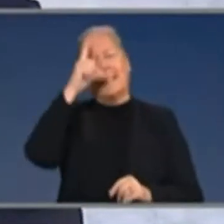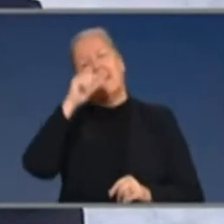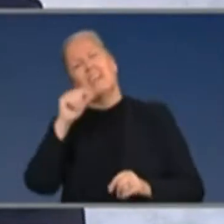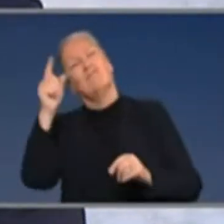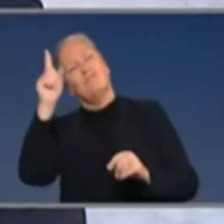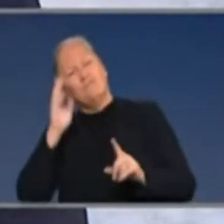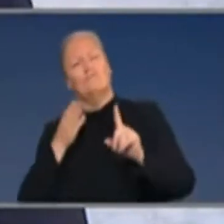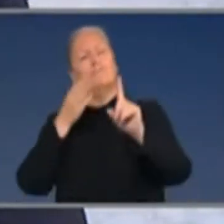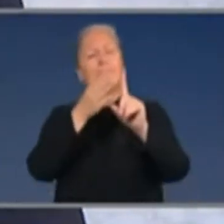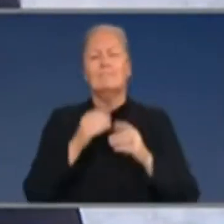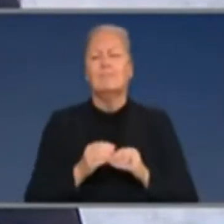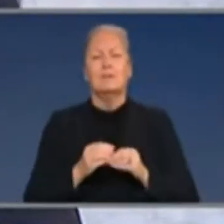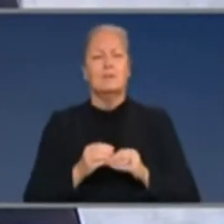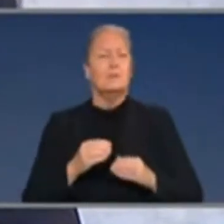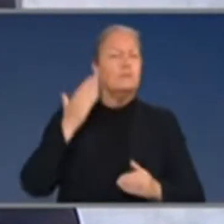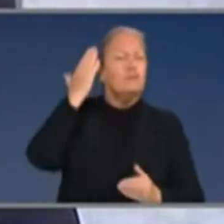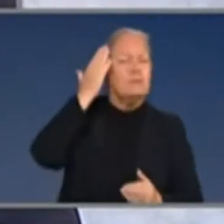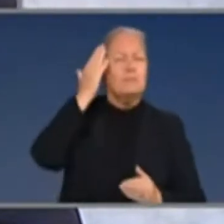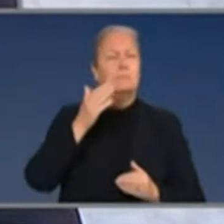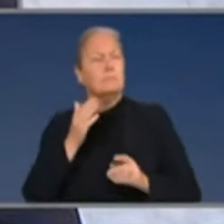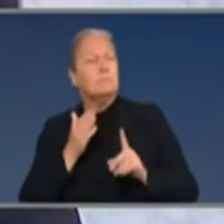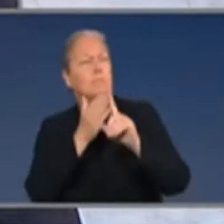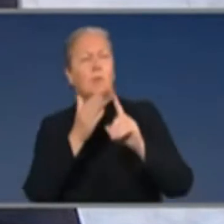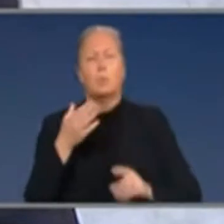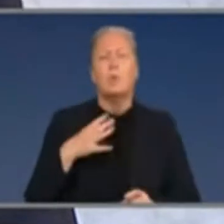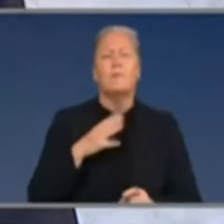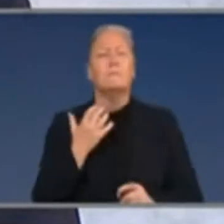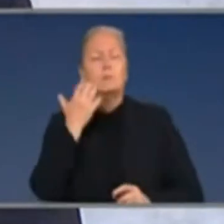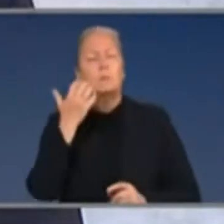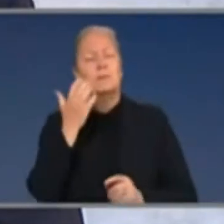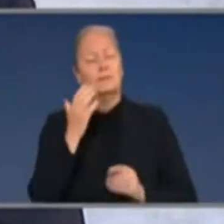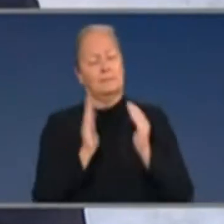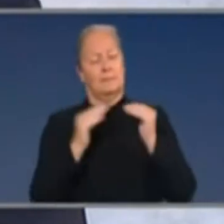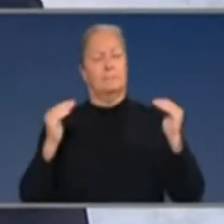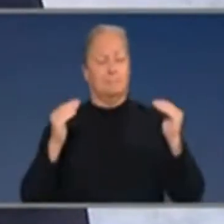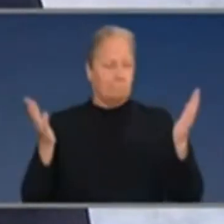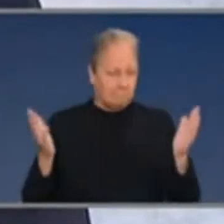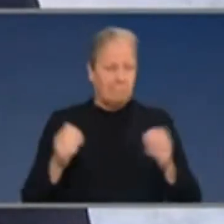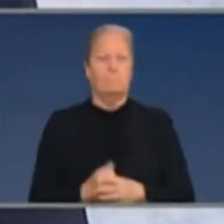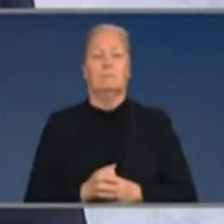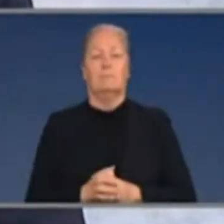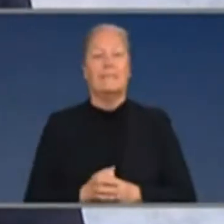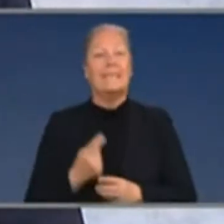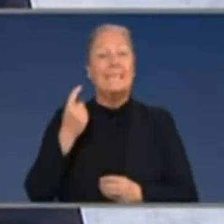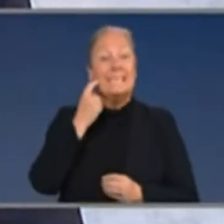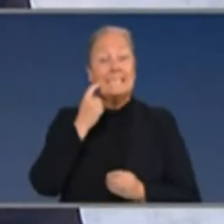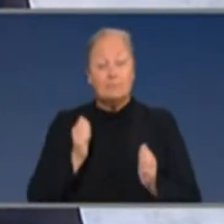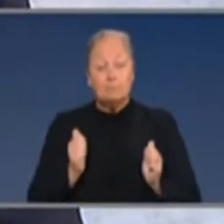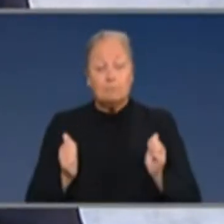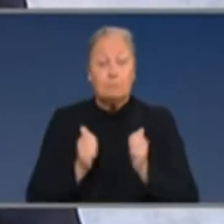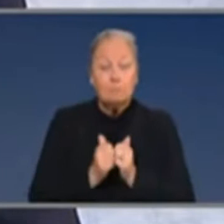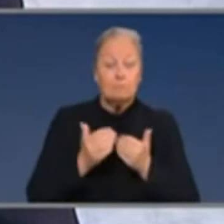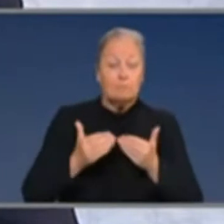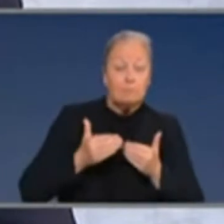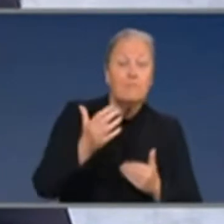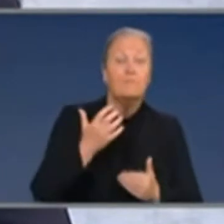same aspirations, the same goals, ultimately. It's not an easy road, and there's still a long road ahead of us to achieve that.